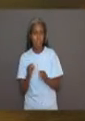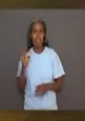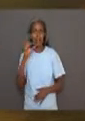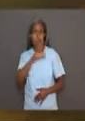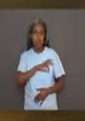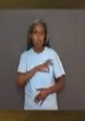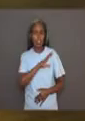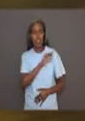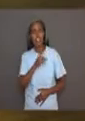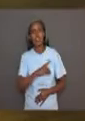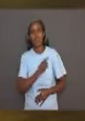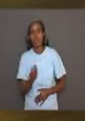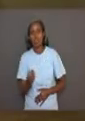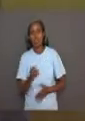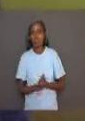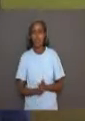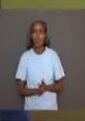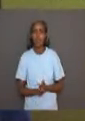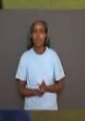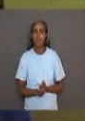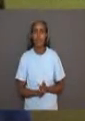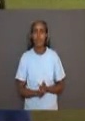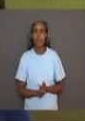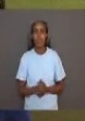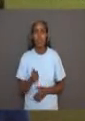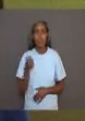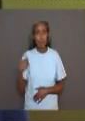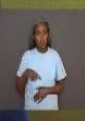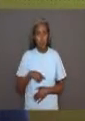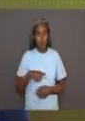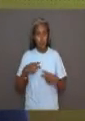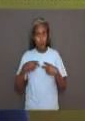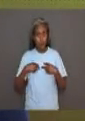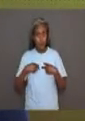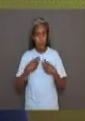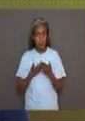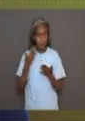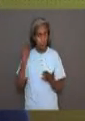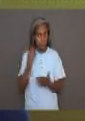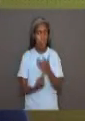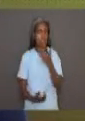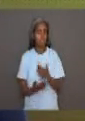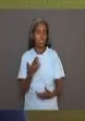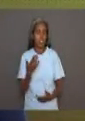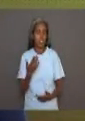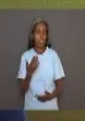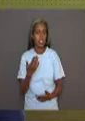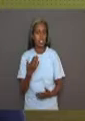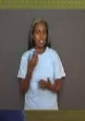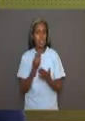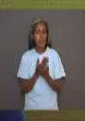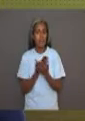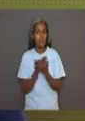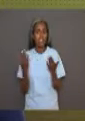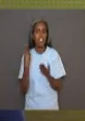profit and loss. We have already discussed that a